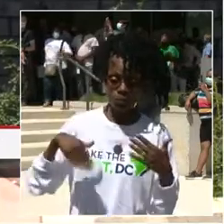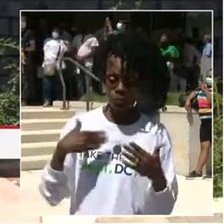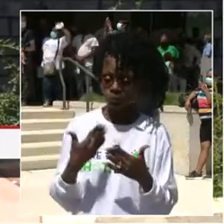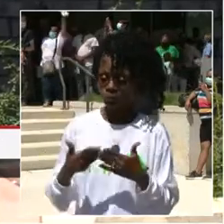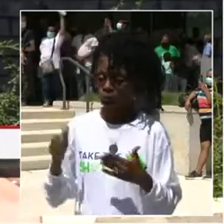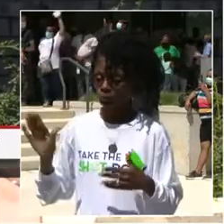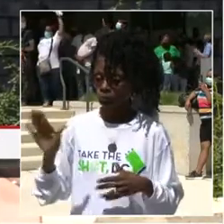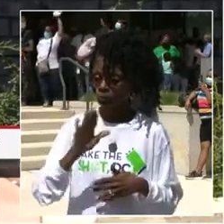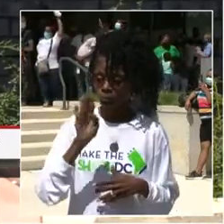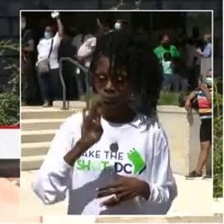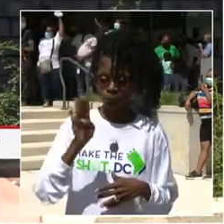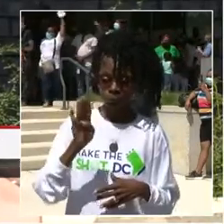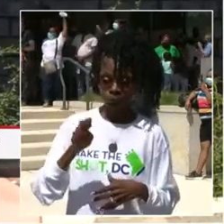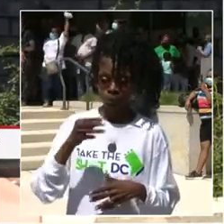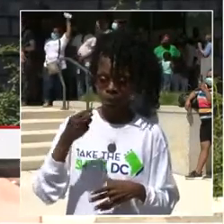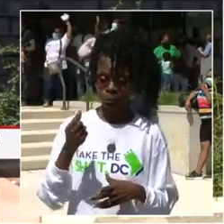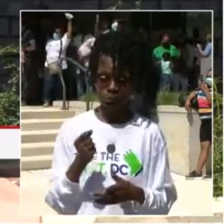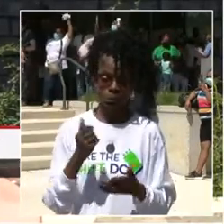today,